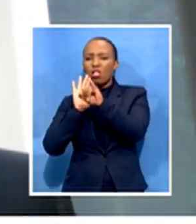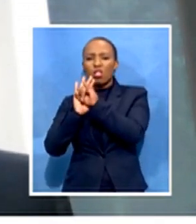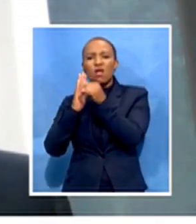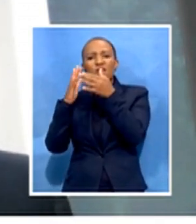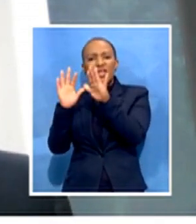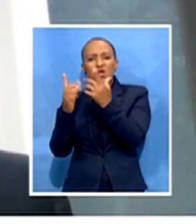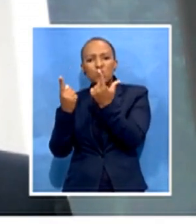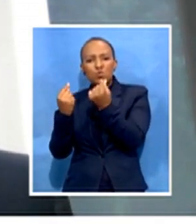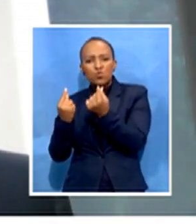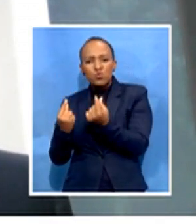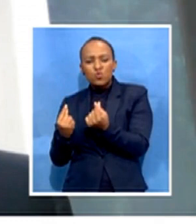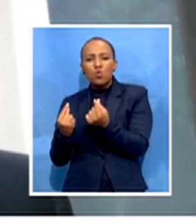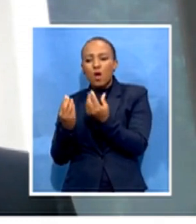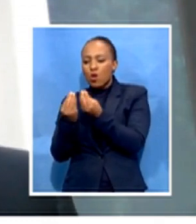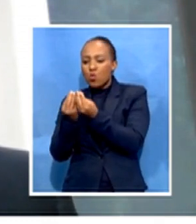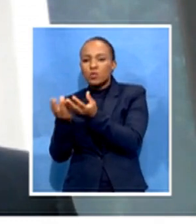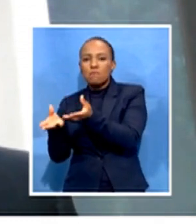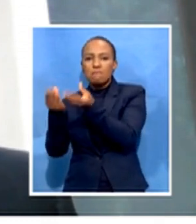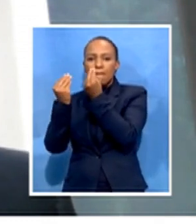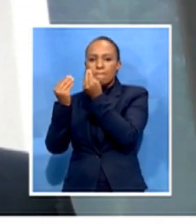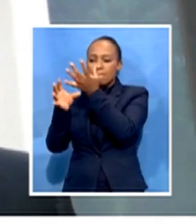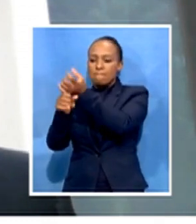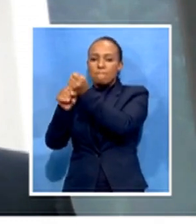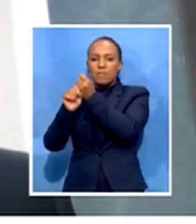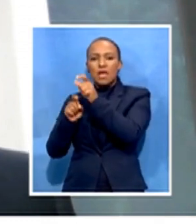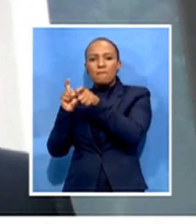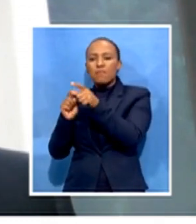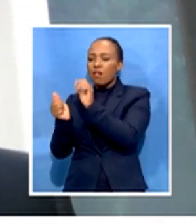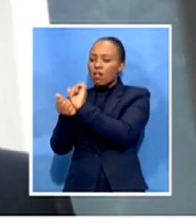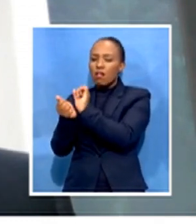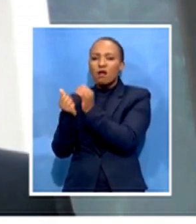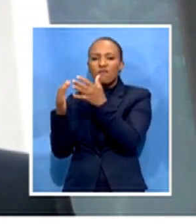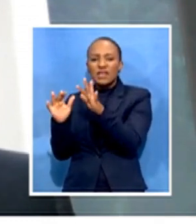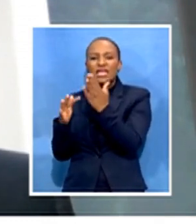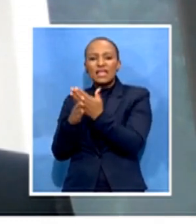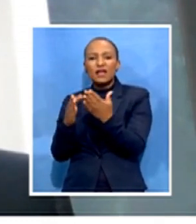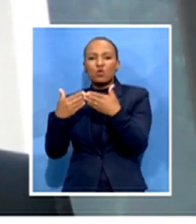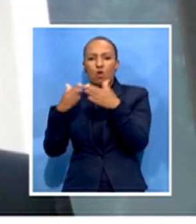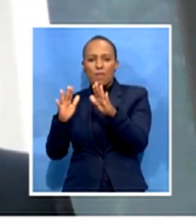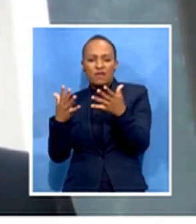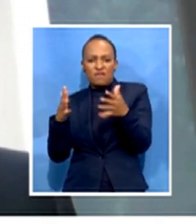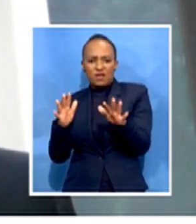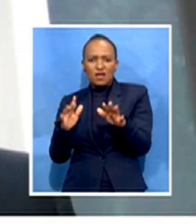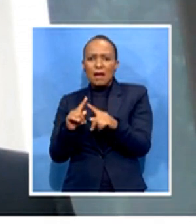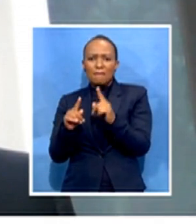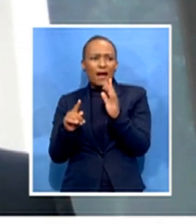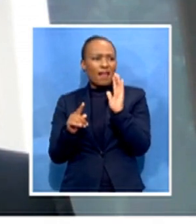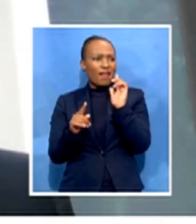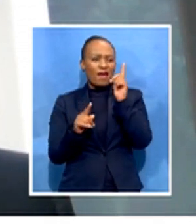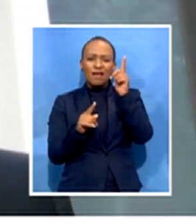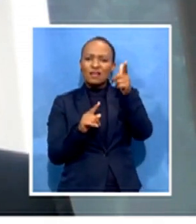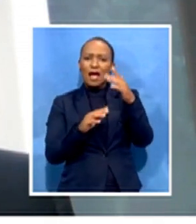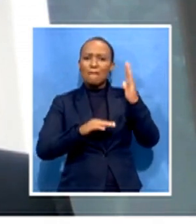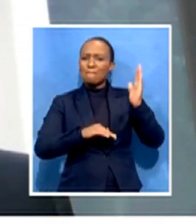and suspects were arrested and cases were opened. But if you look at the end, the type of punishment that they receive, those